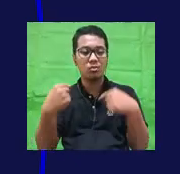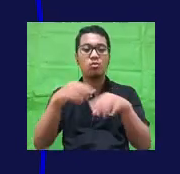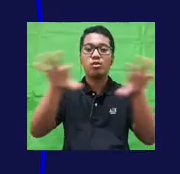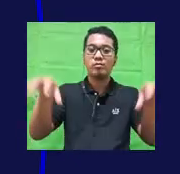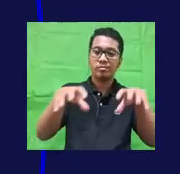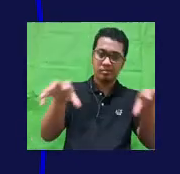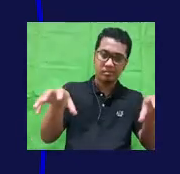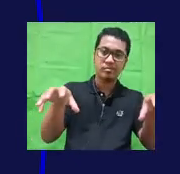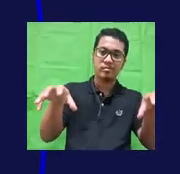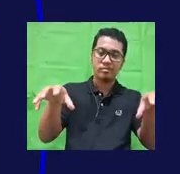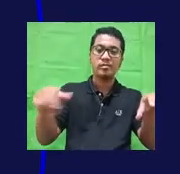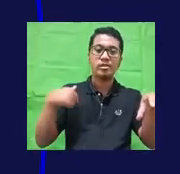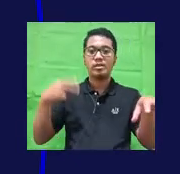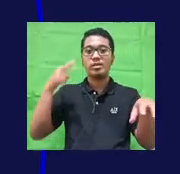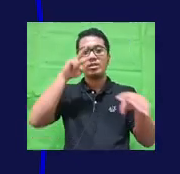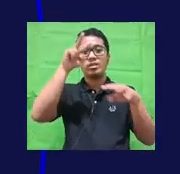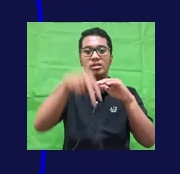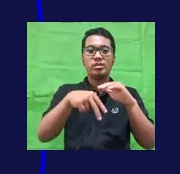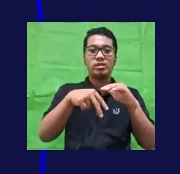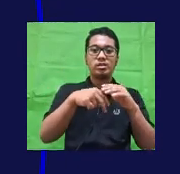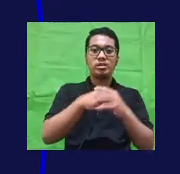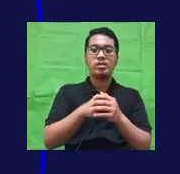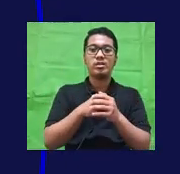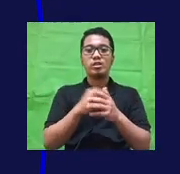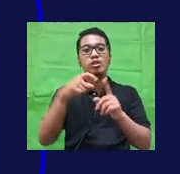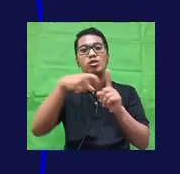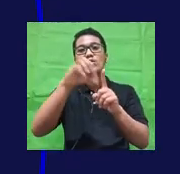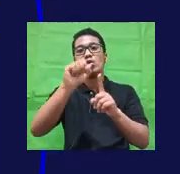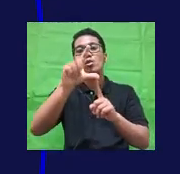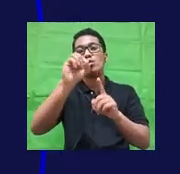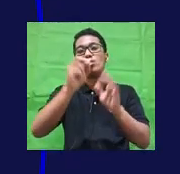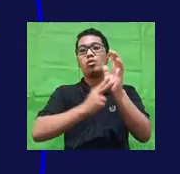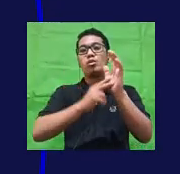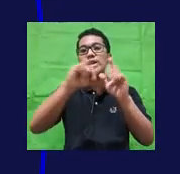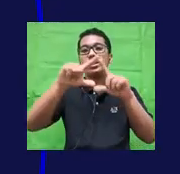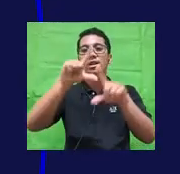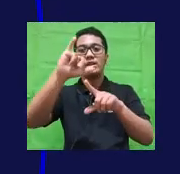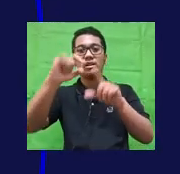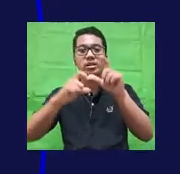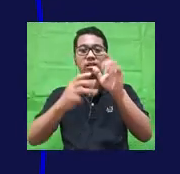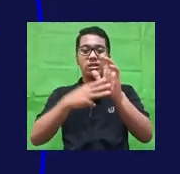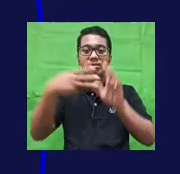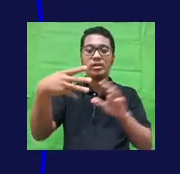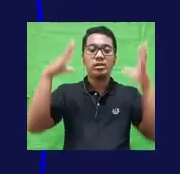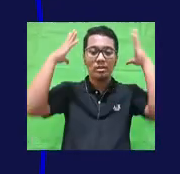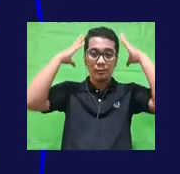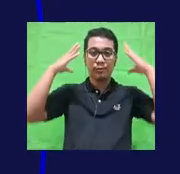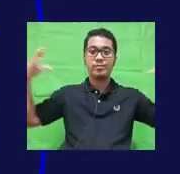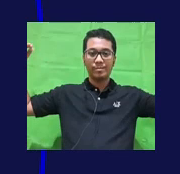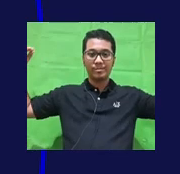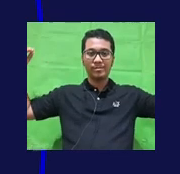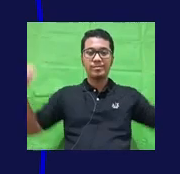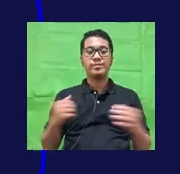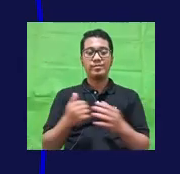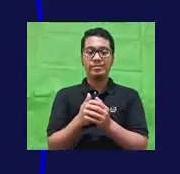regions, they were also both colonized by the Netherlands. Only in that northeast region of Brazil was colonized by